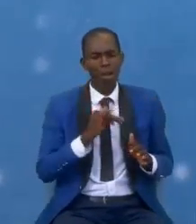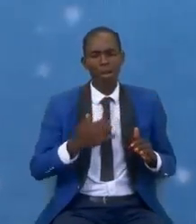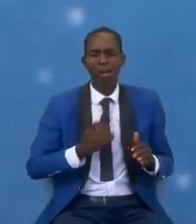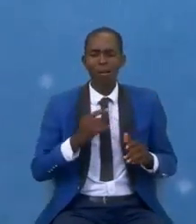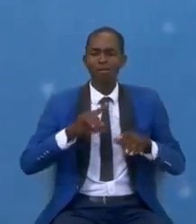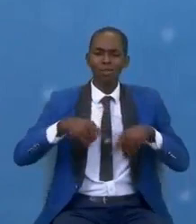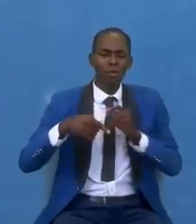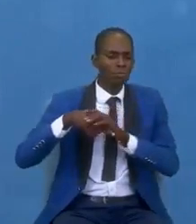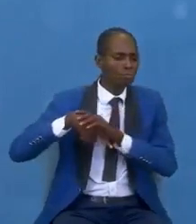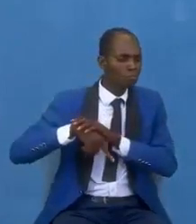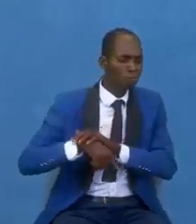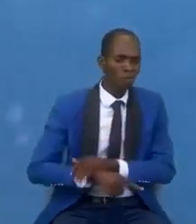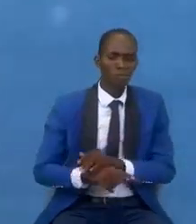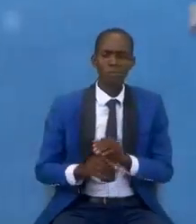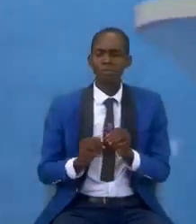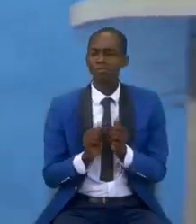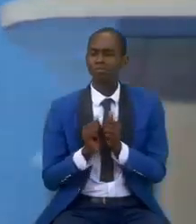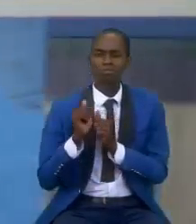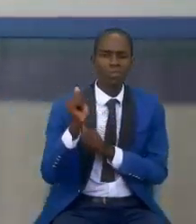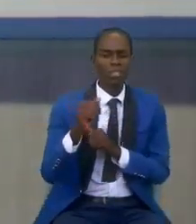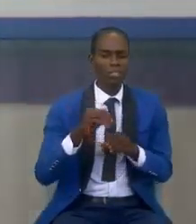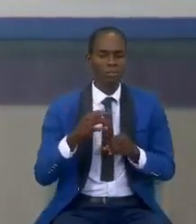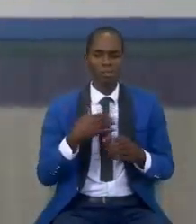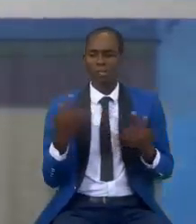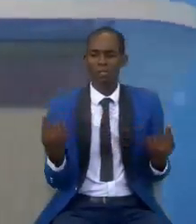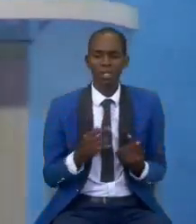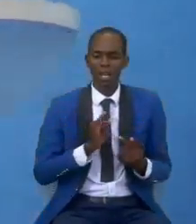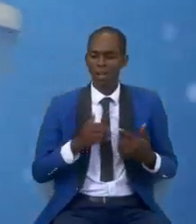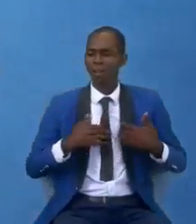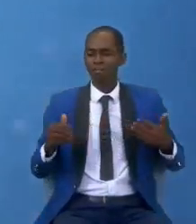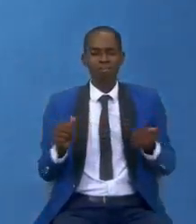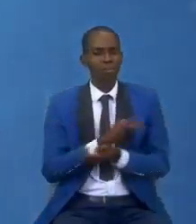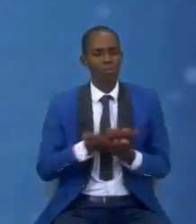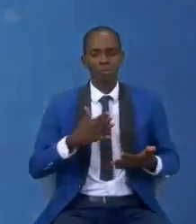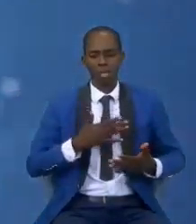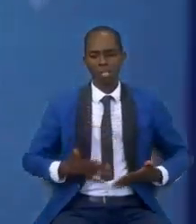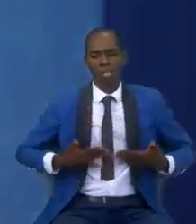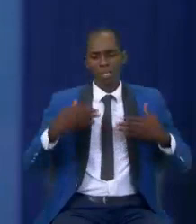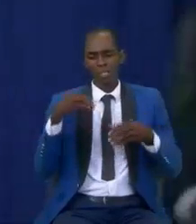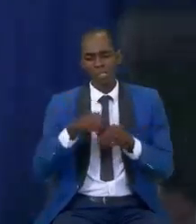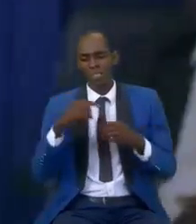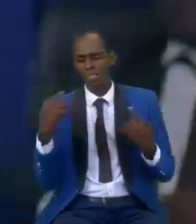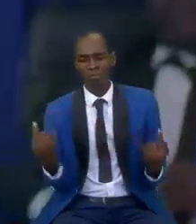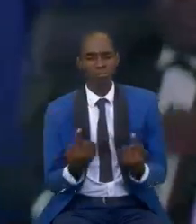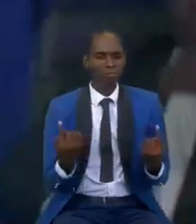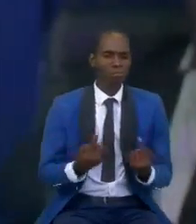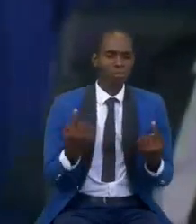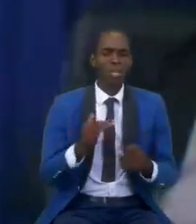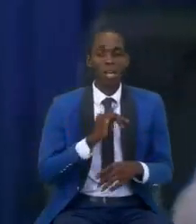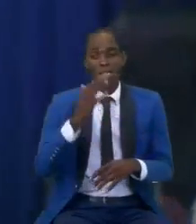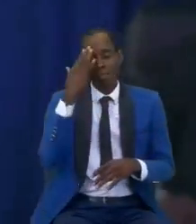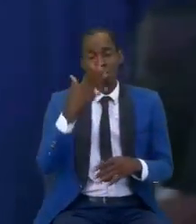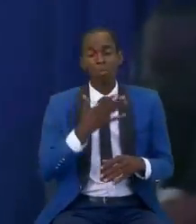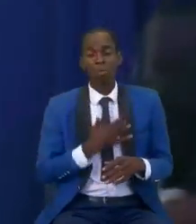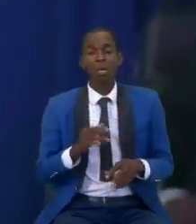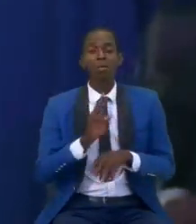my life by sinning. And I know the habitual sin, the common sin, the uncommon sin. I know the sin